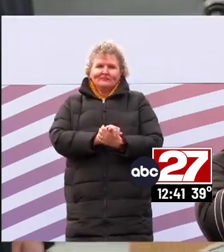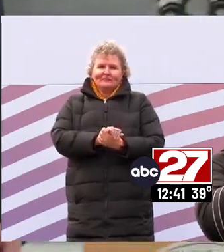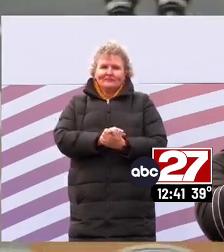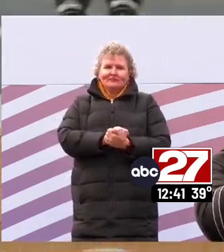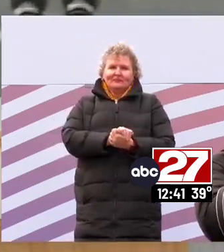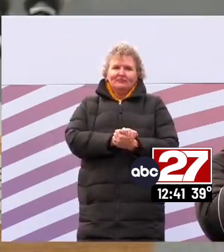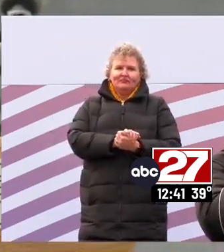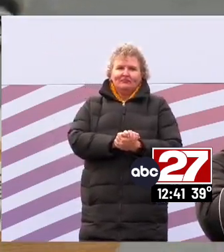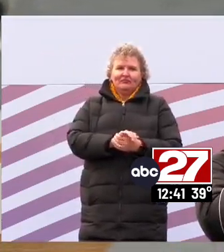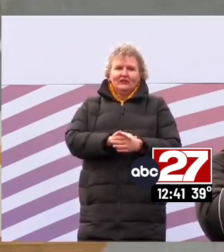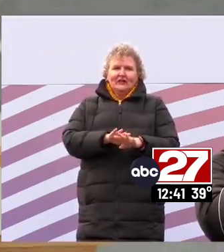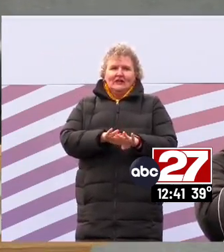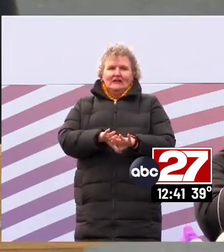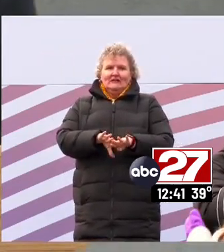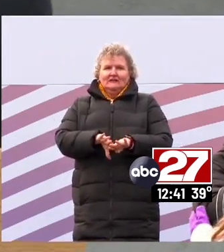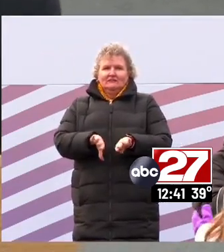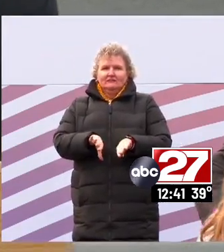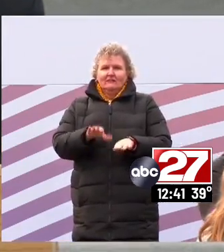Thank you.